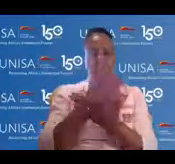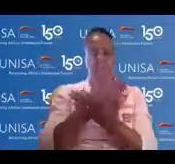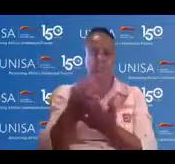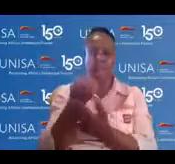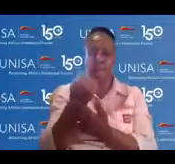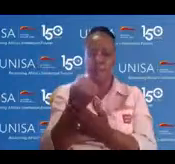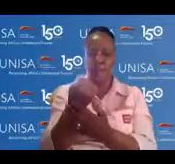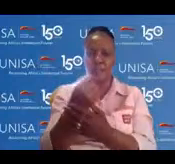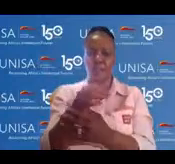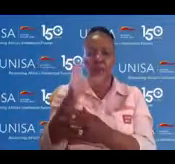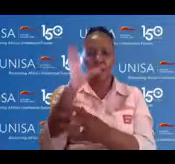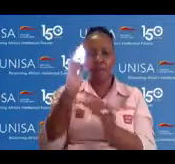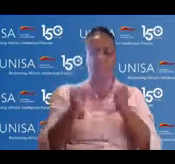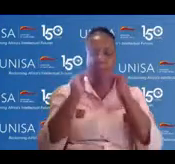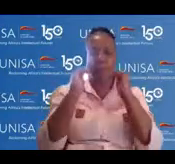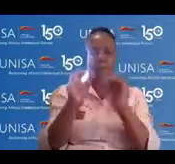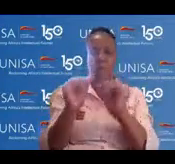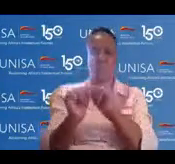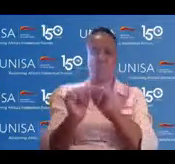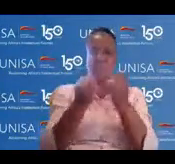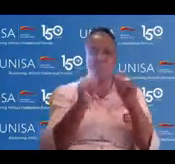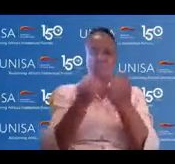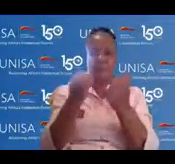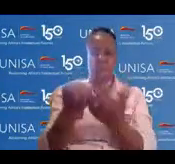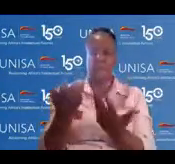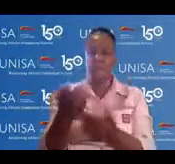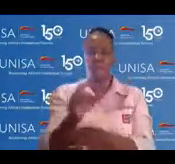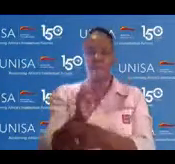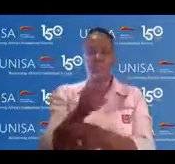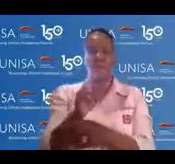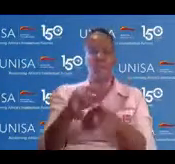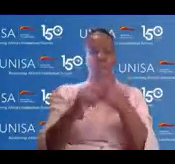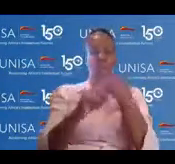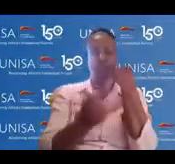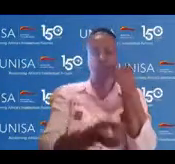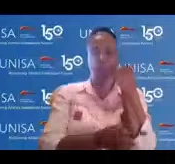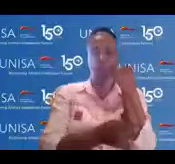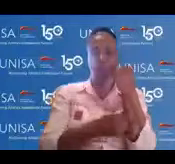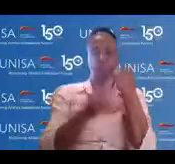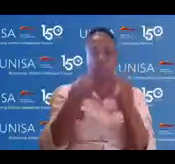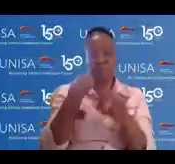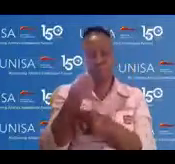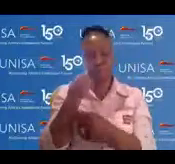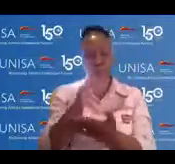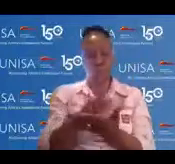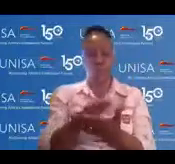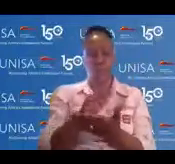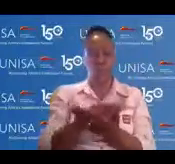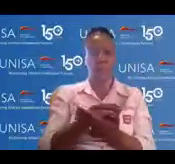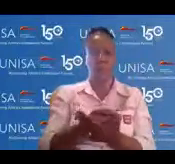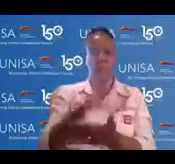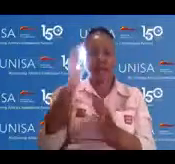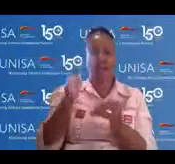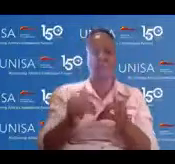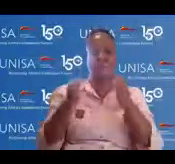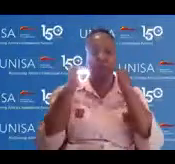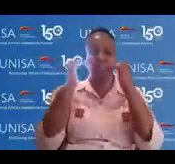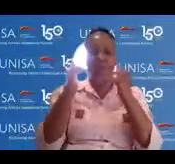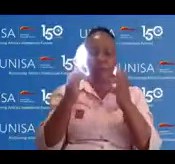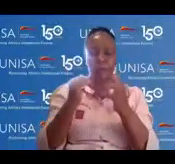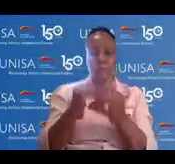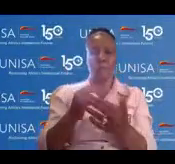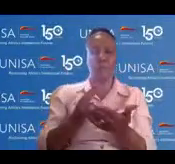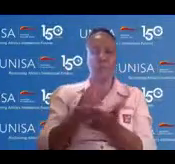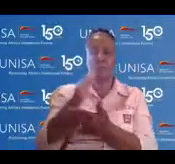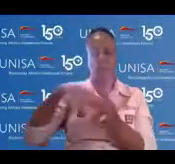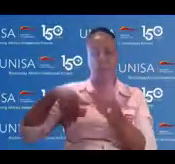challenges. Okay, and then lastly, if you ever witness academic dishonesty, it's important to act. That's where that value of courage comes